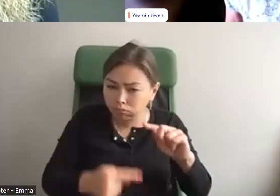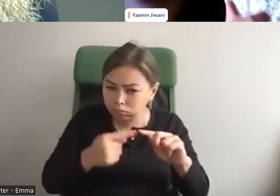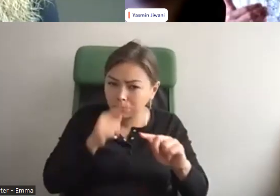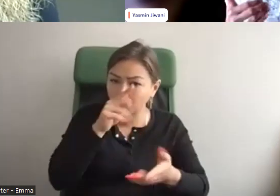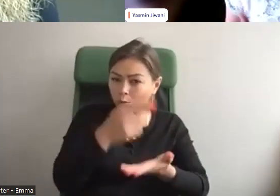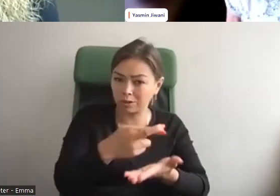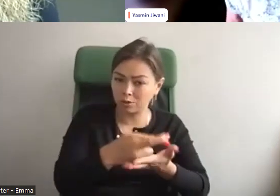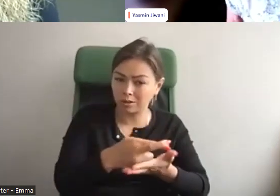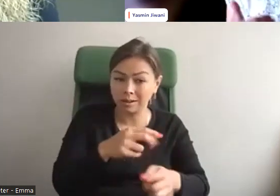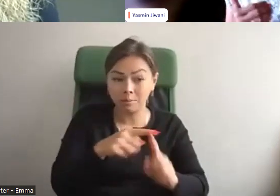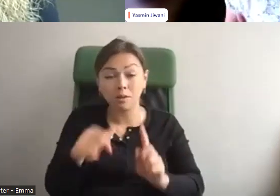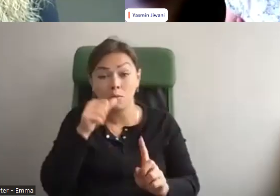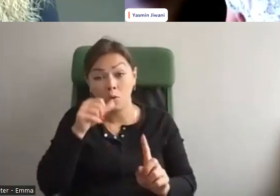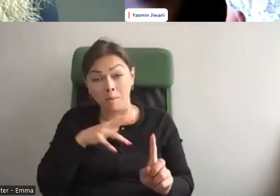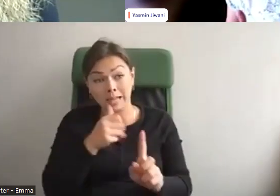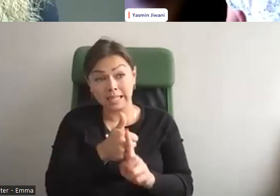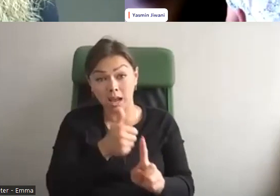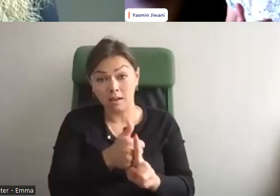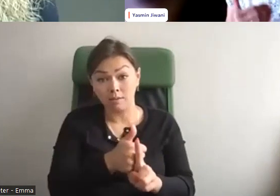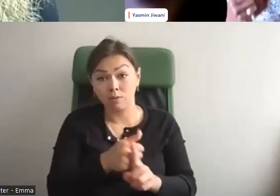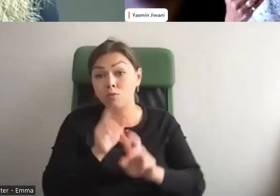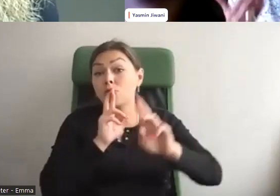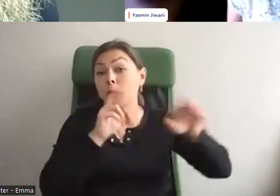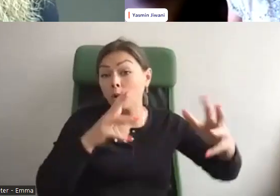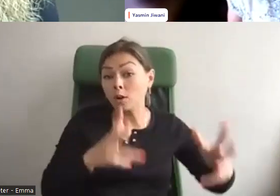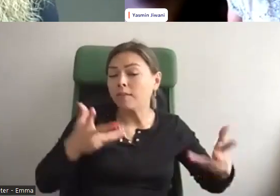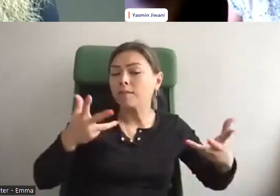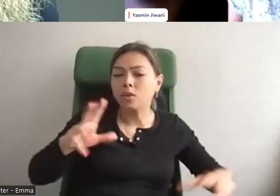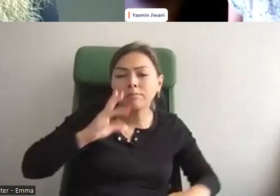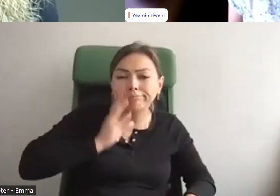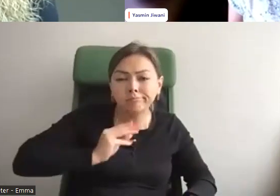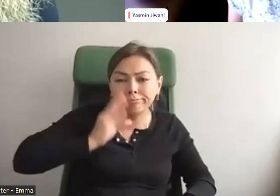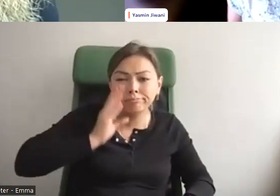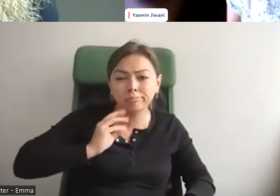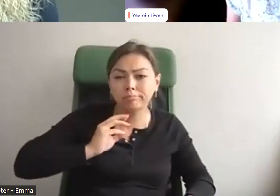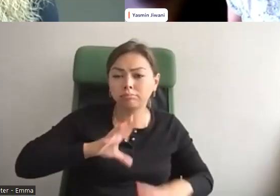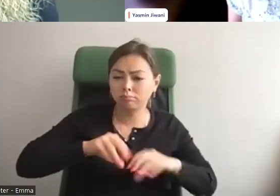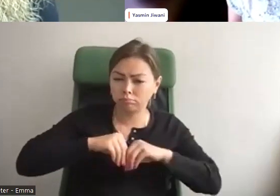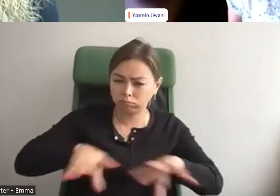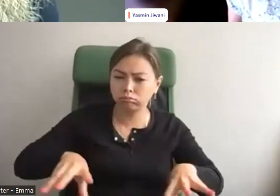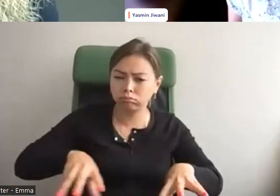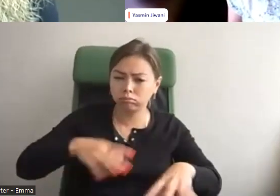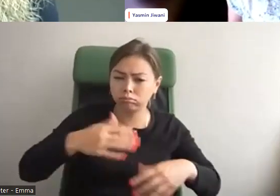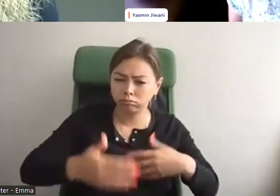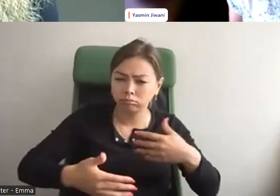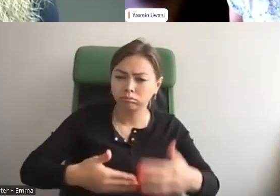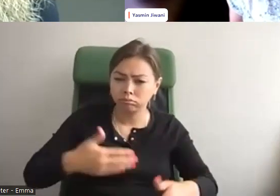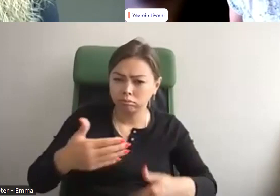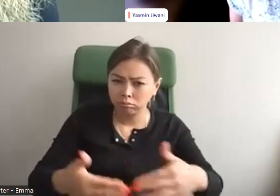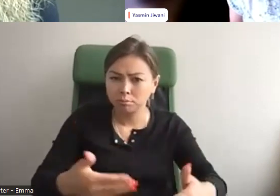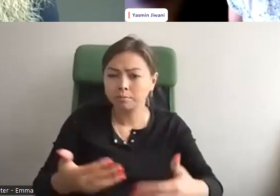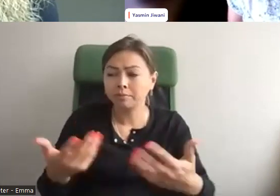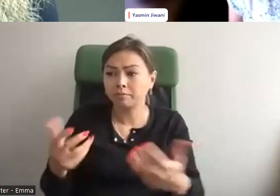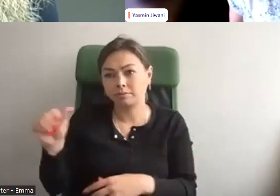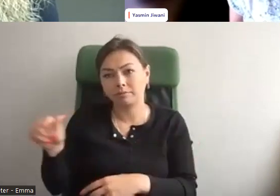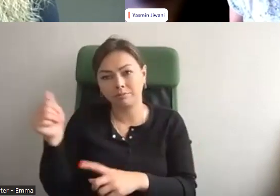the women that were reporters that had experienced this firsthand that actually put that out. So here's another case where, you know, you